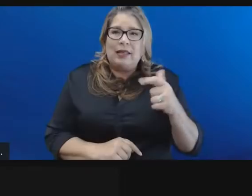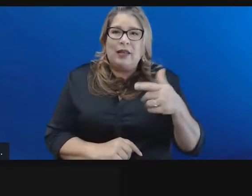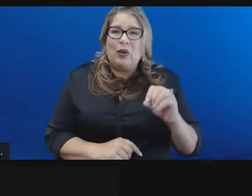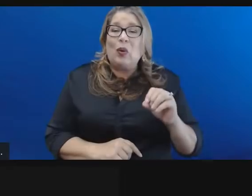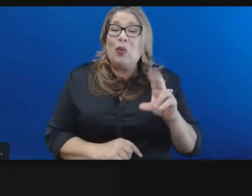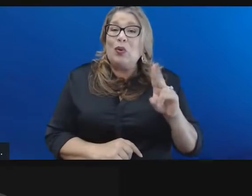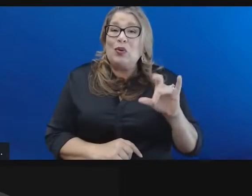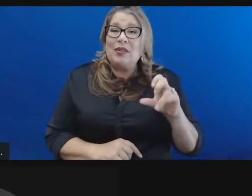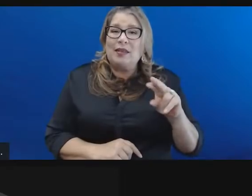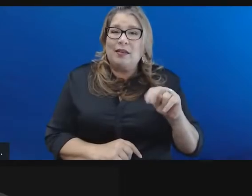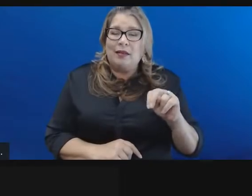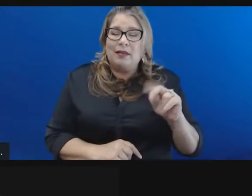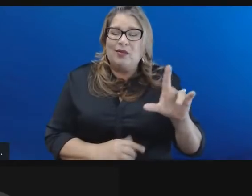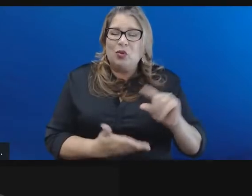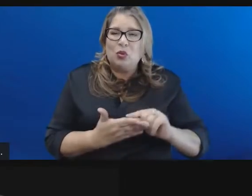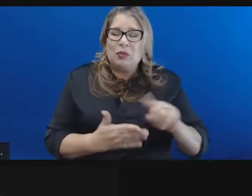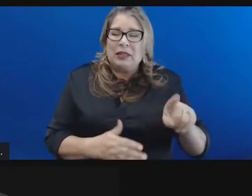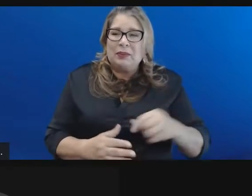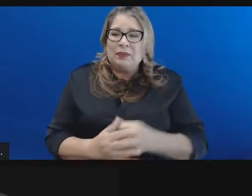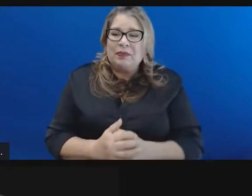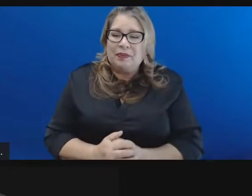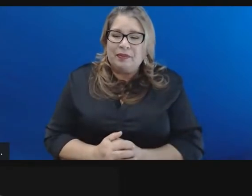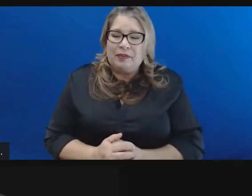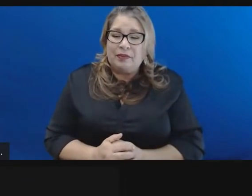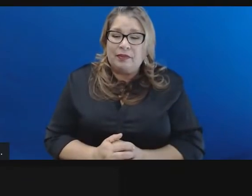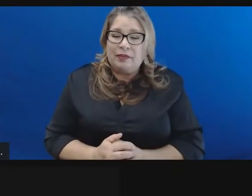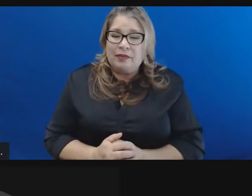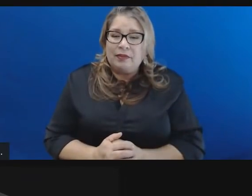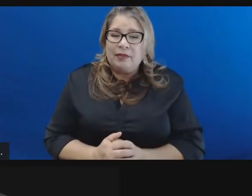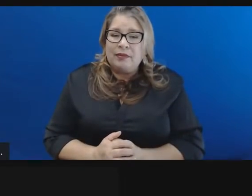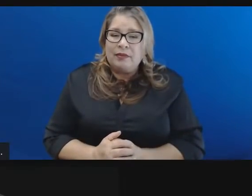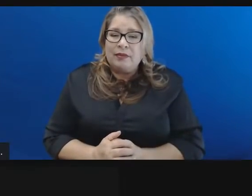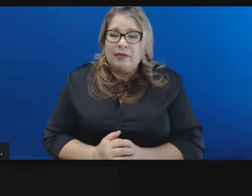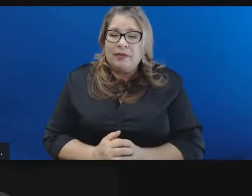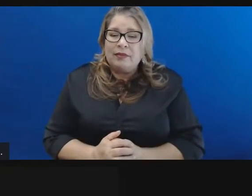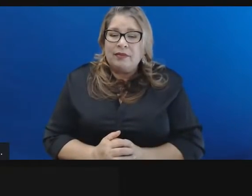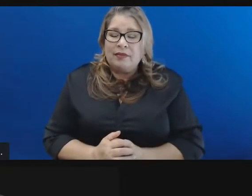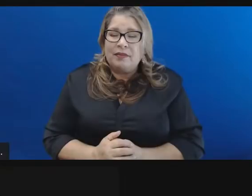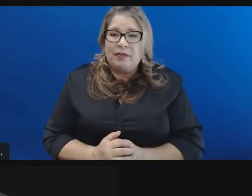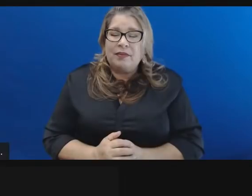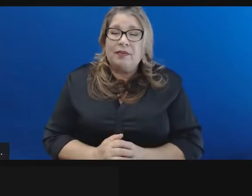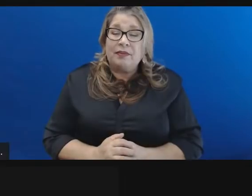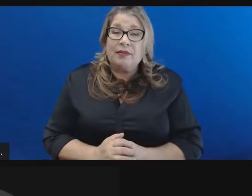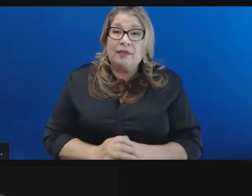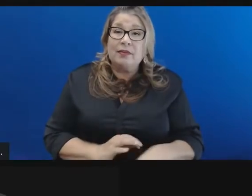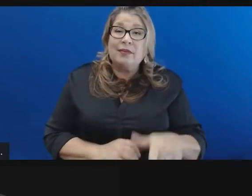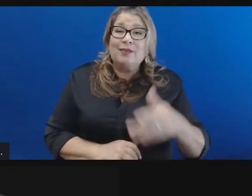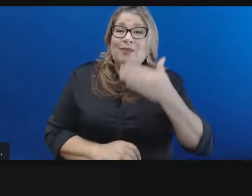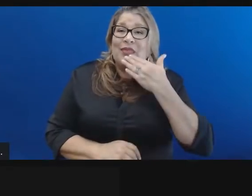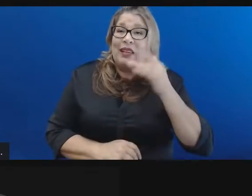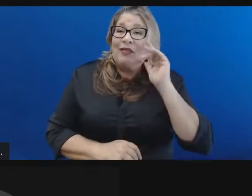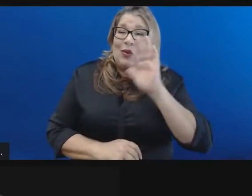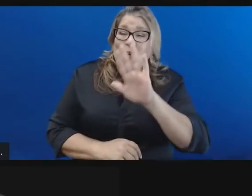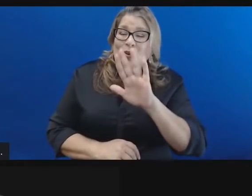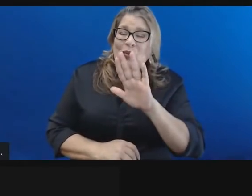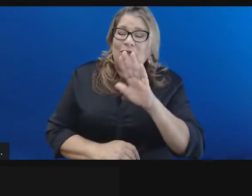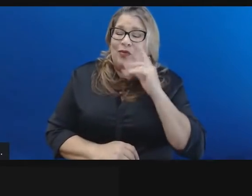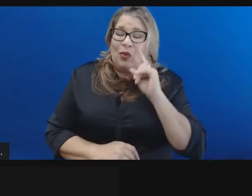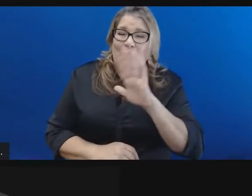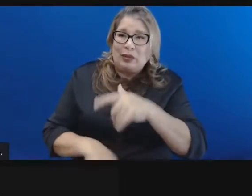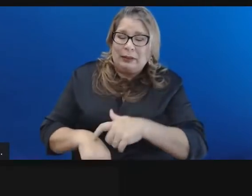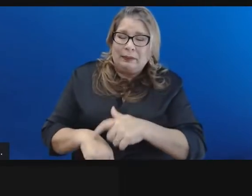Thank you for taking my call. I had a question. It's a little technical about waivers for pharmacists who have